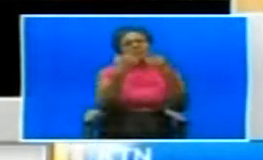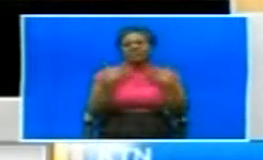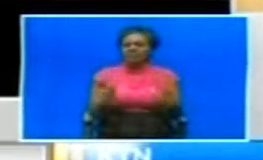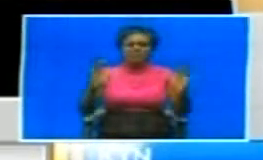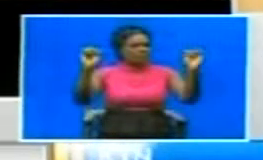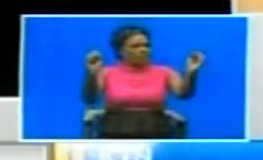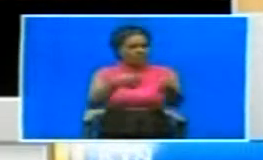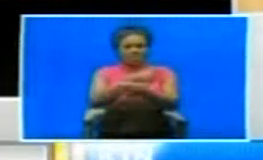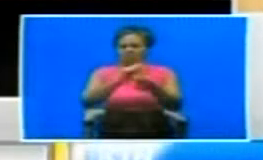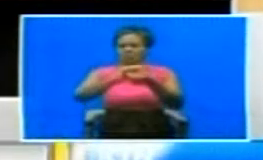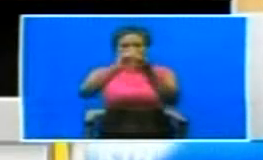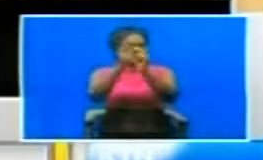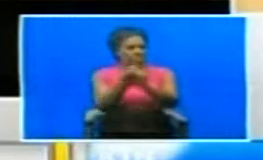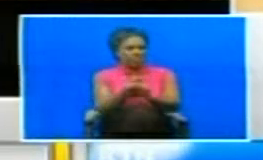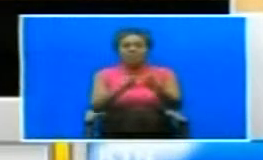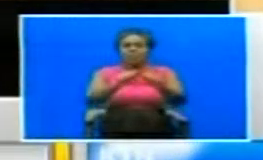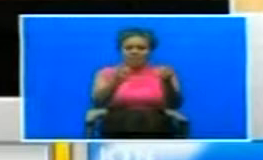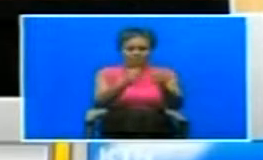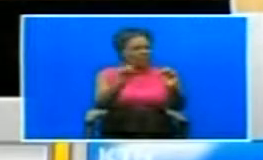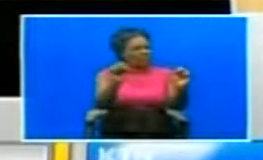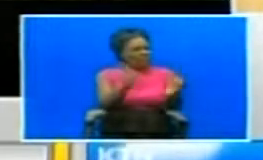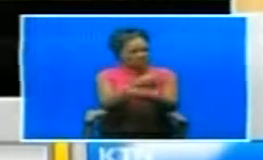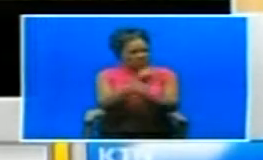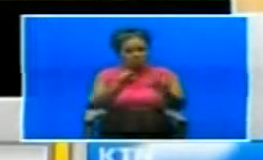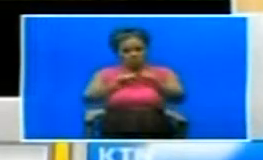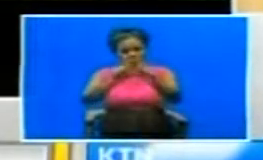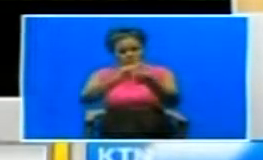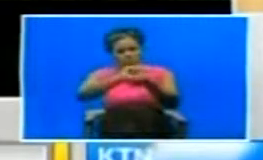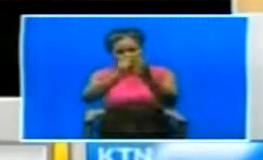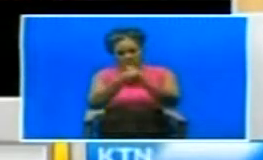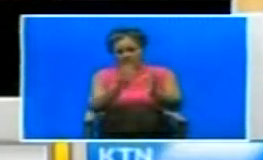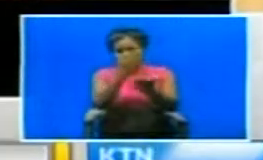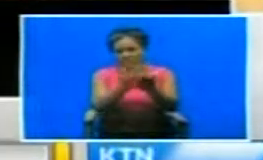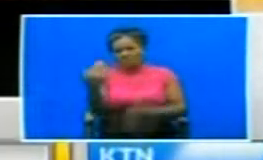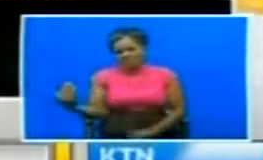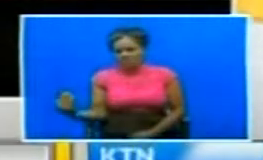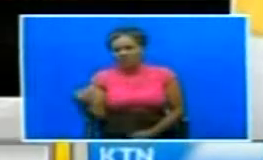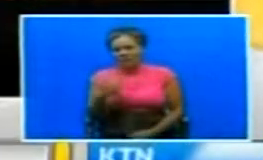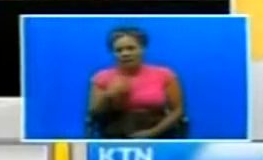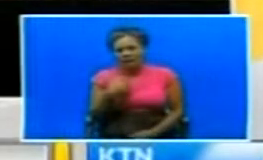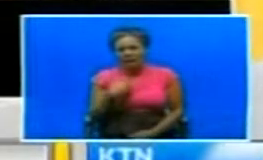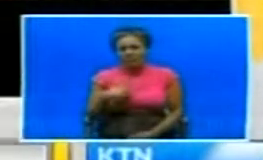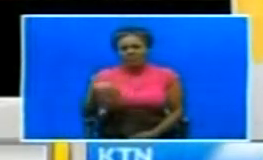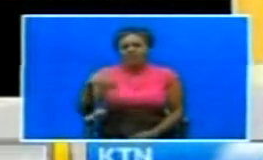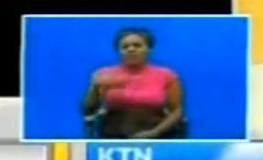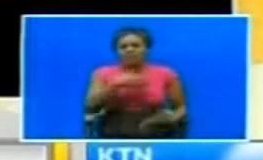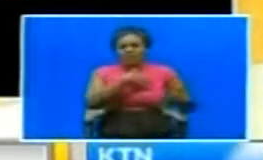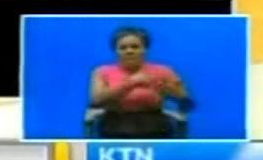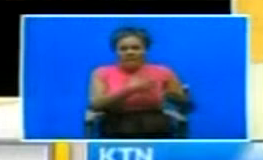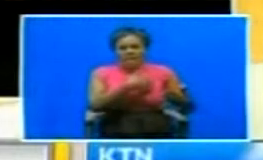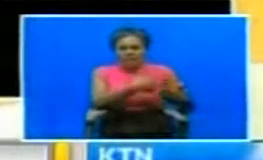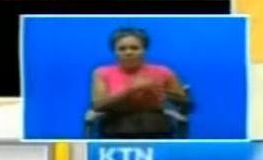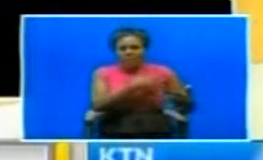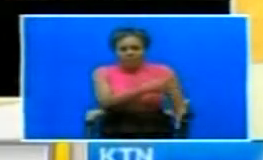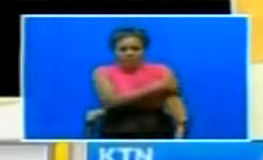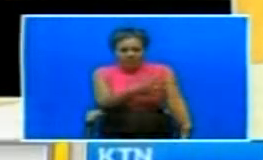you cannot reverse. Some of that damage is irreversible. Some of these kids will have hypertension in future because of the exposure they